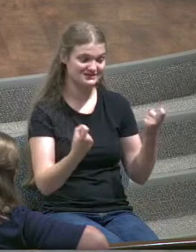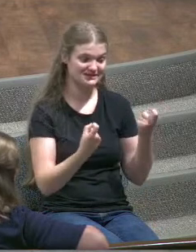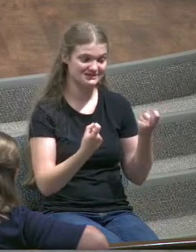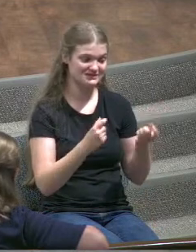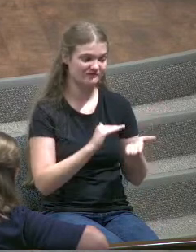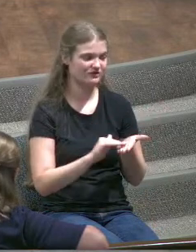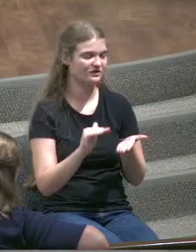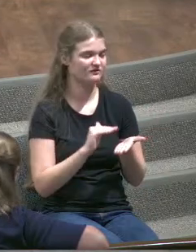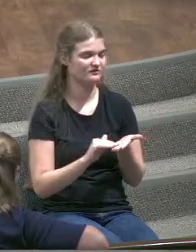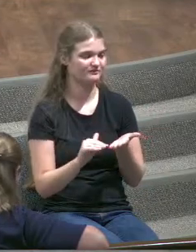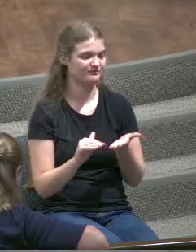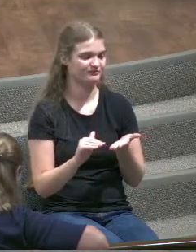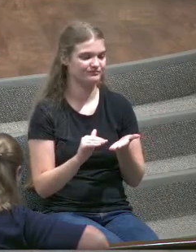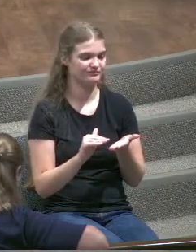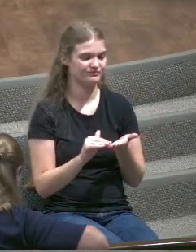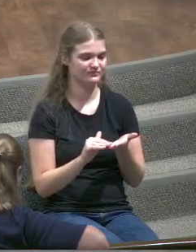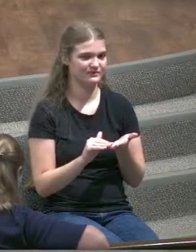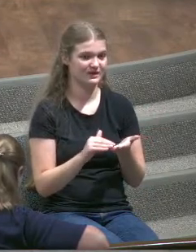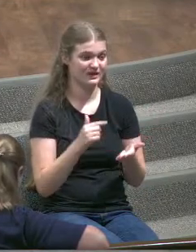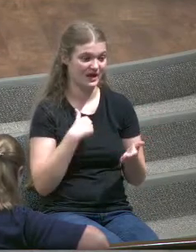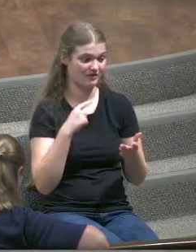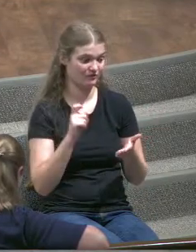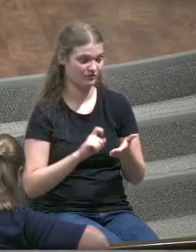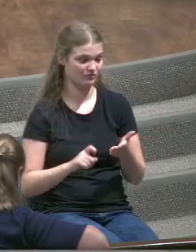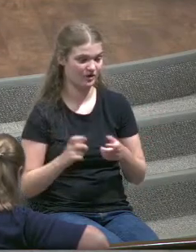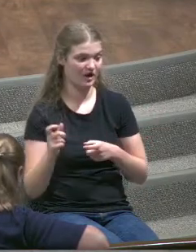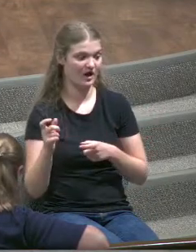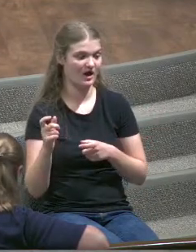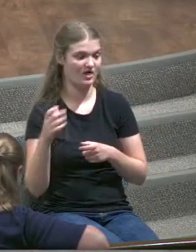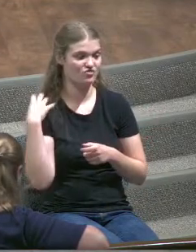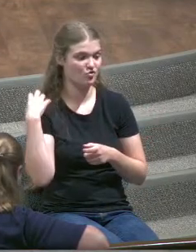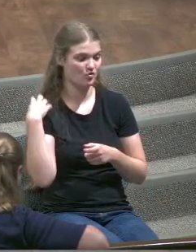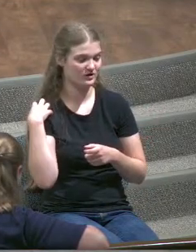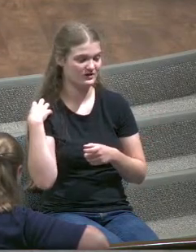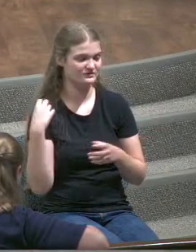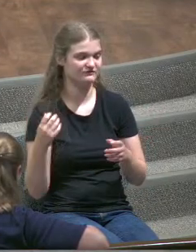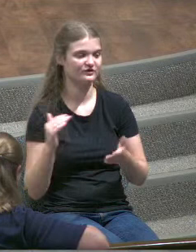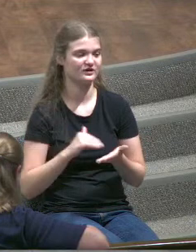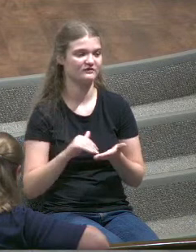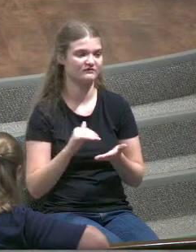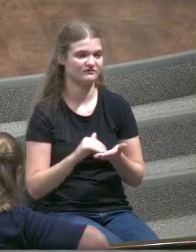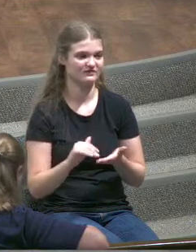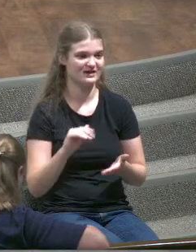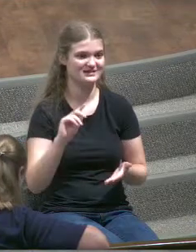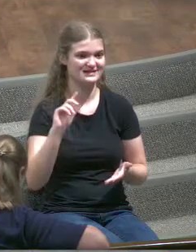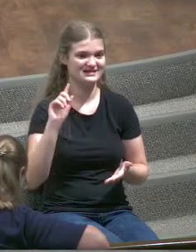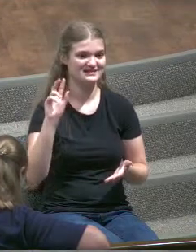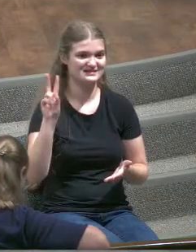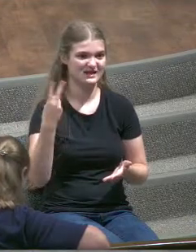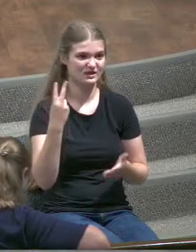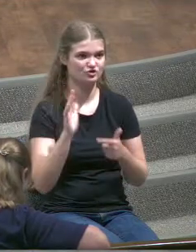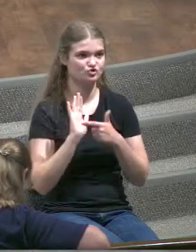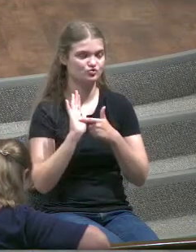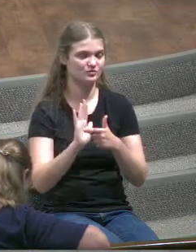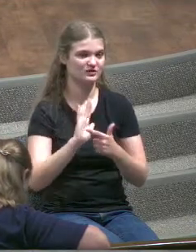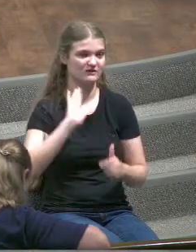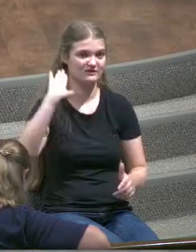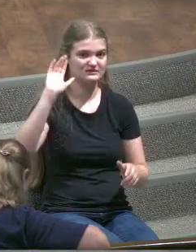And again, I have in my notes, if I didn't say it earlier, I have authority to forgive, the second demonstration of his power.